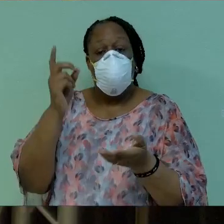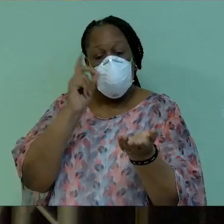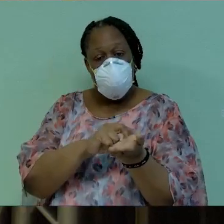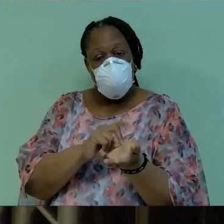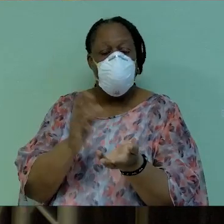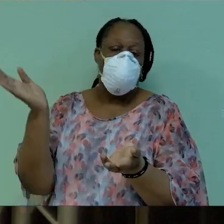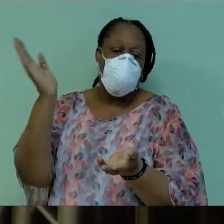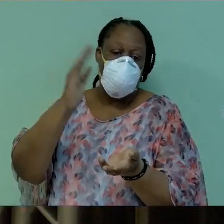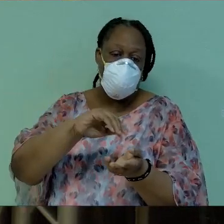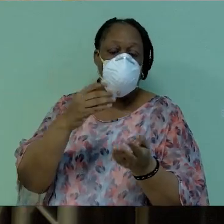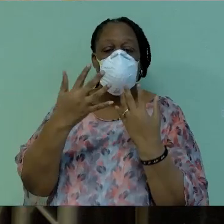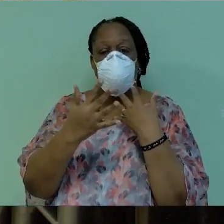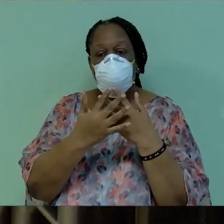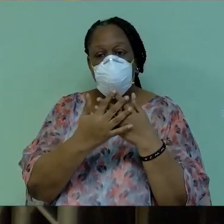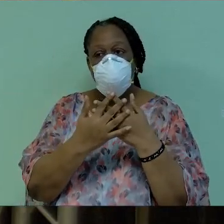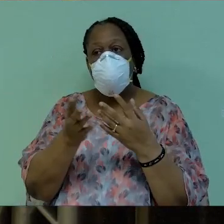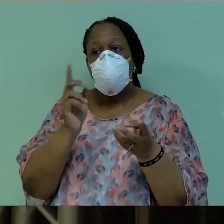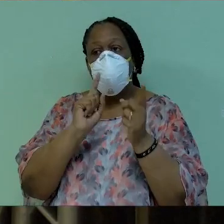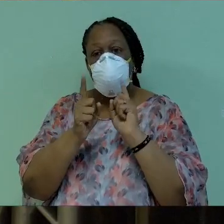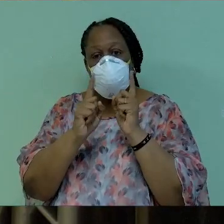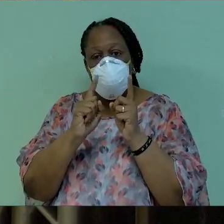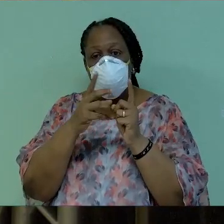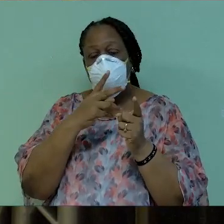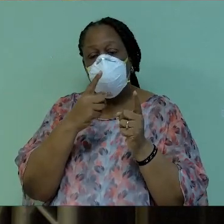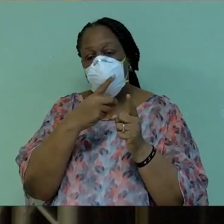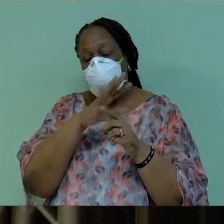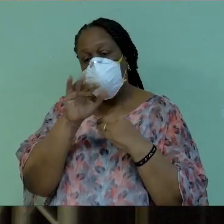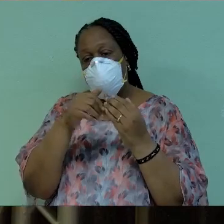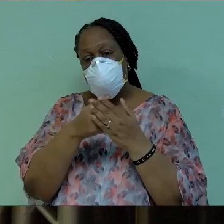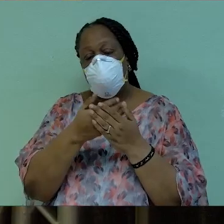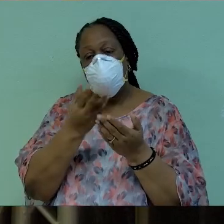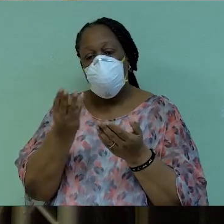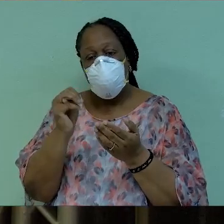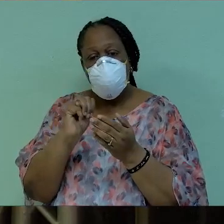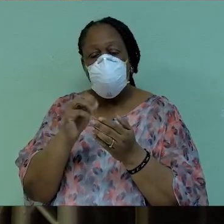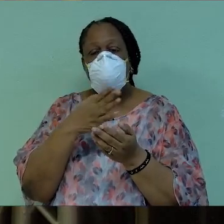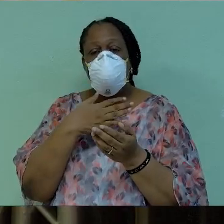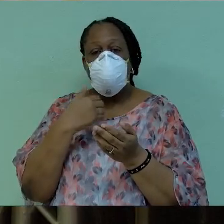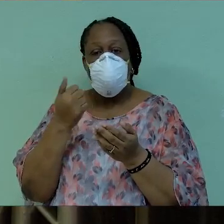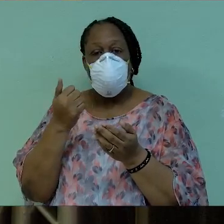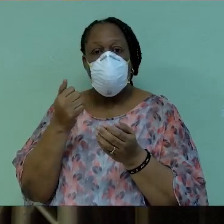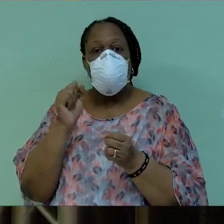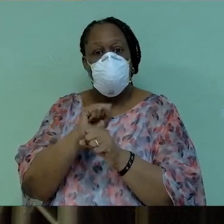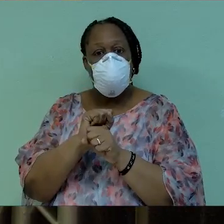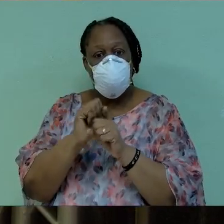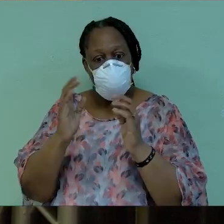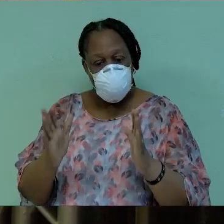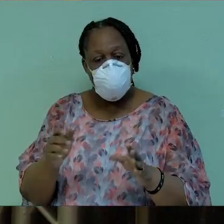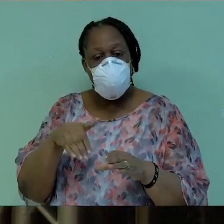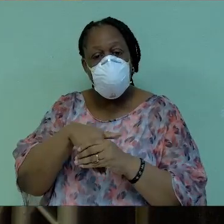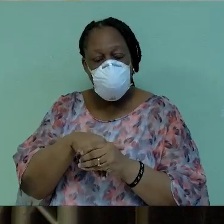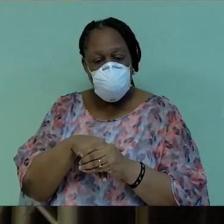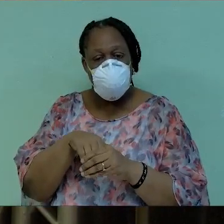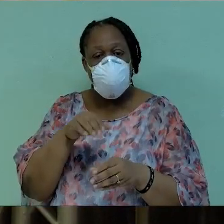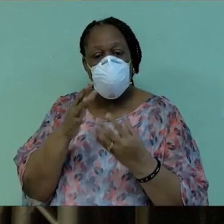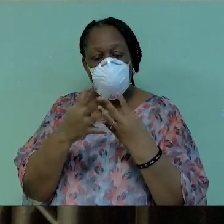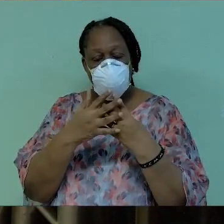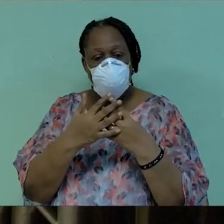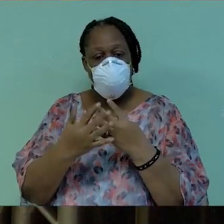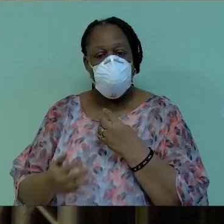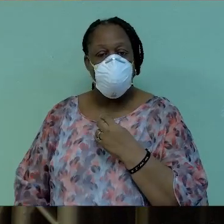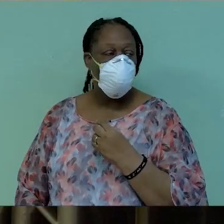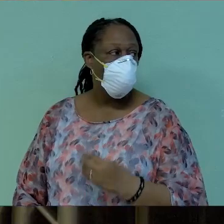prison and had some sessions with both the inmate and the staff. And so this was one